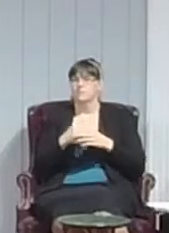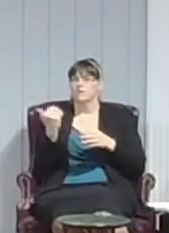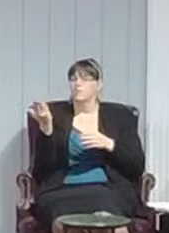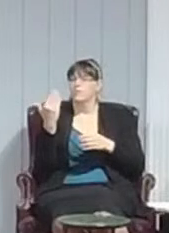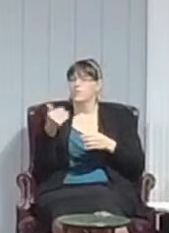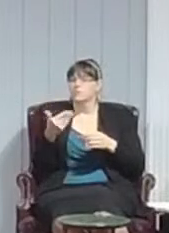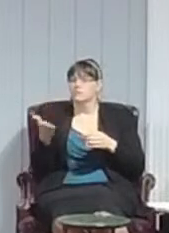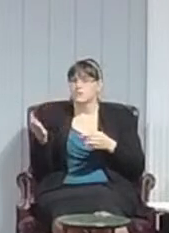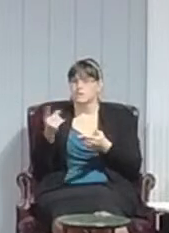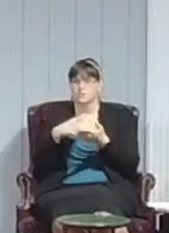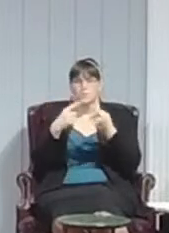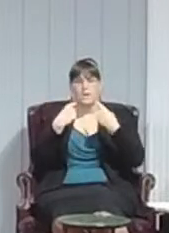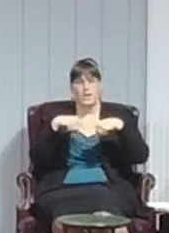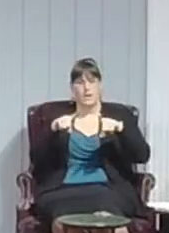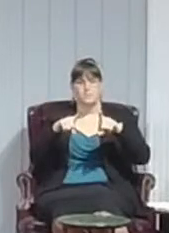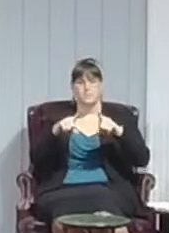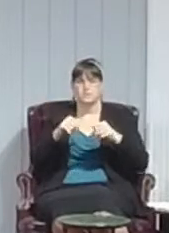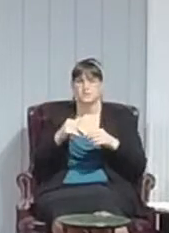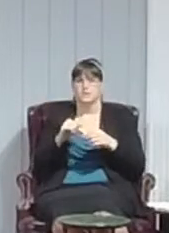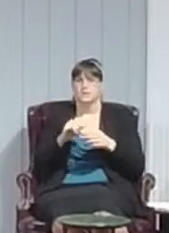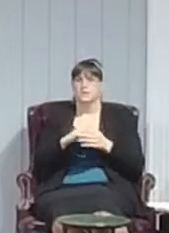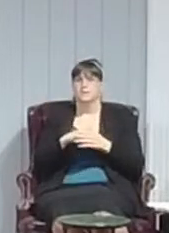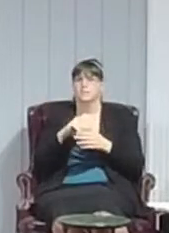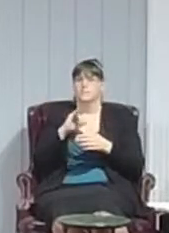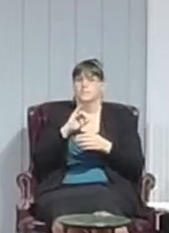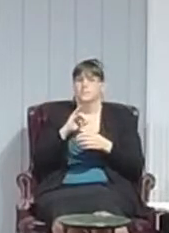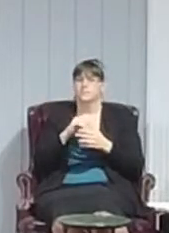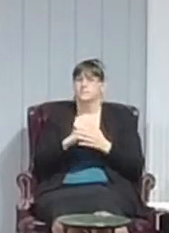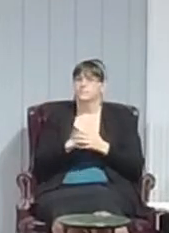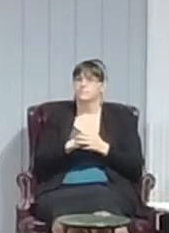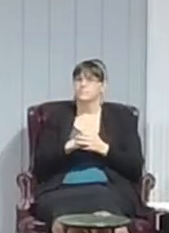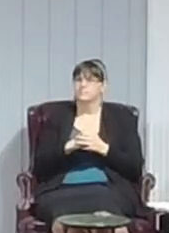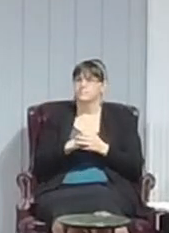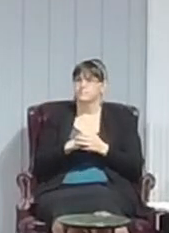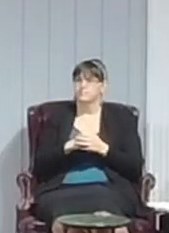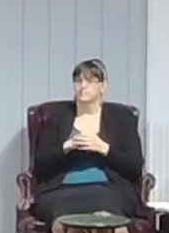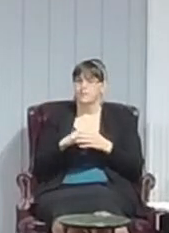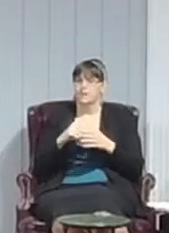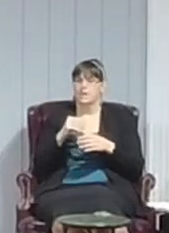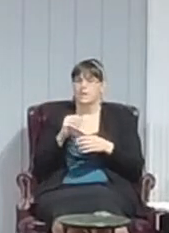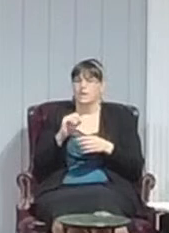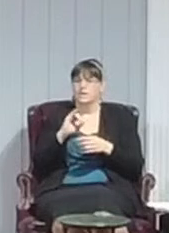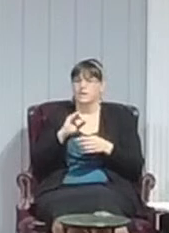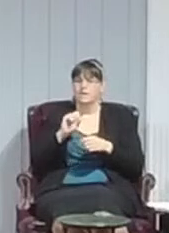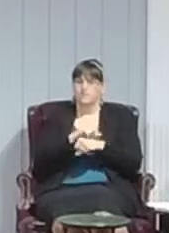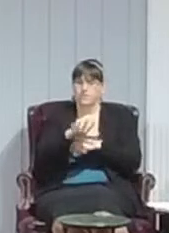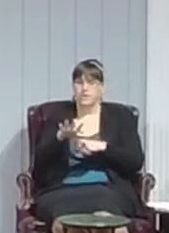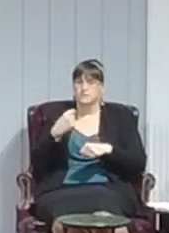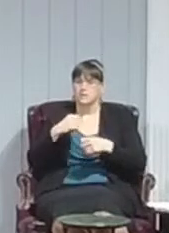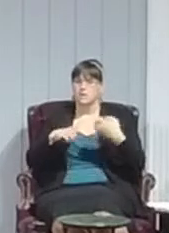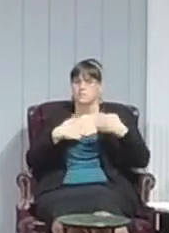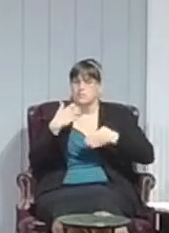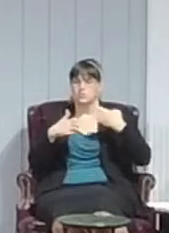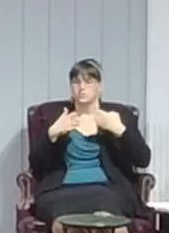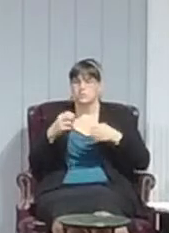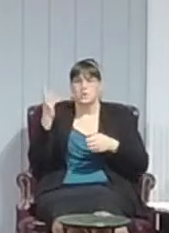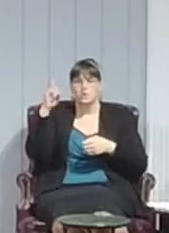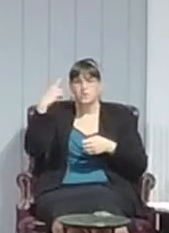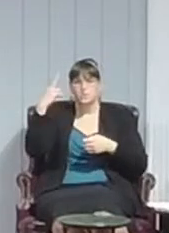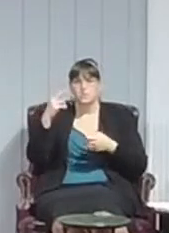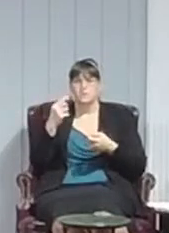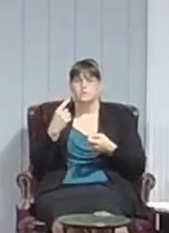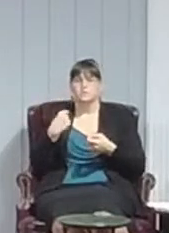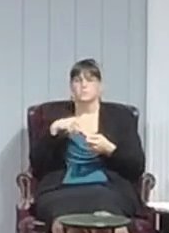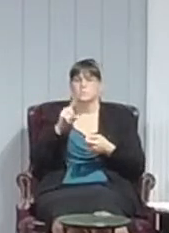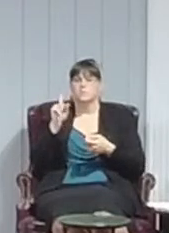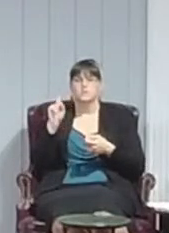those things, what happens to the things that we love have a lot to do with our emotions and so forth. The reason we don't want to let our heart be troubled is because it'll change what we